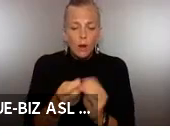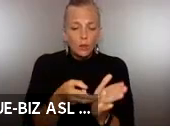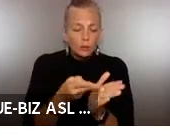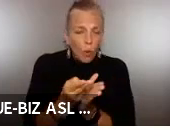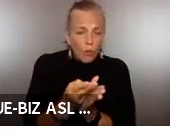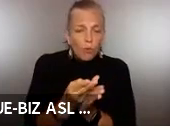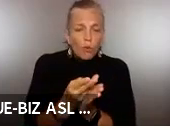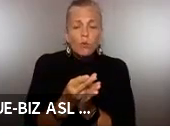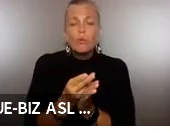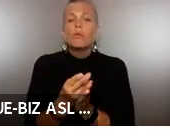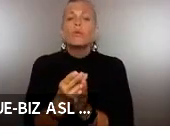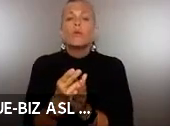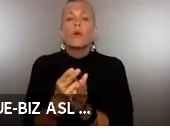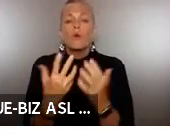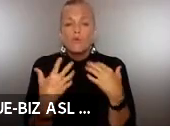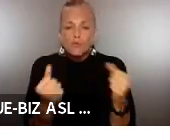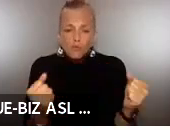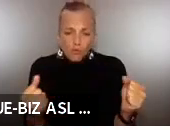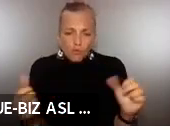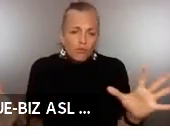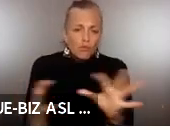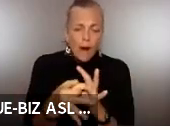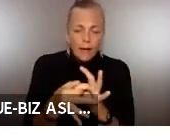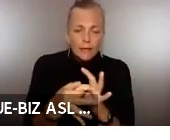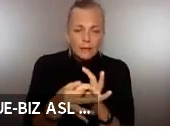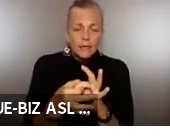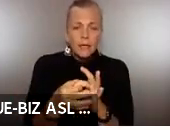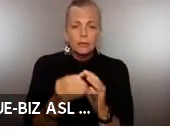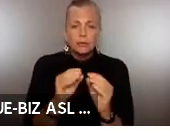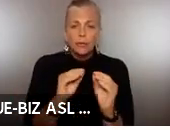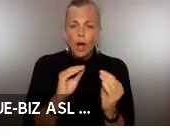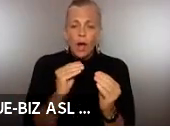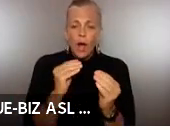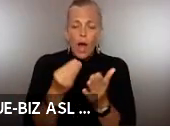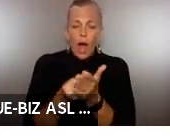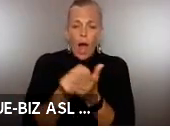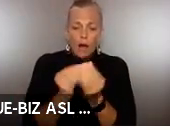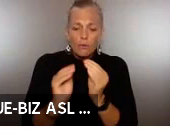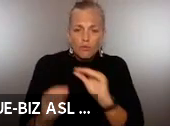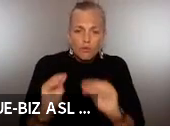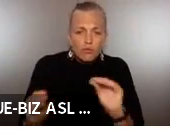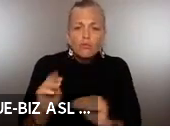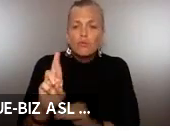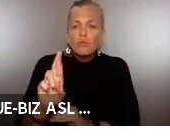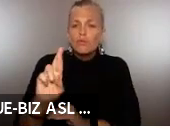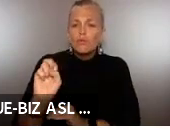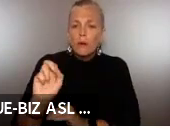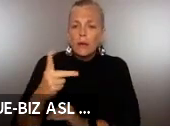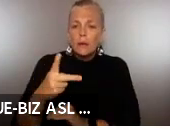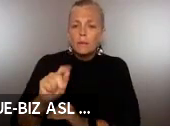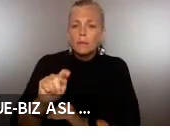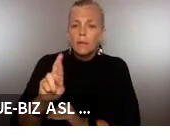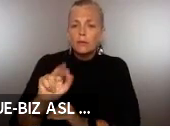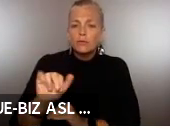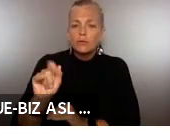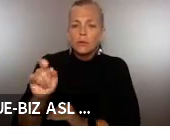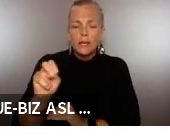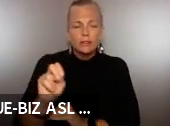is, you know, it's just like how the universe works, like how we're working on this project now. And just